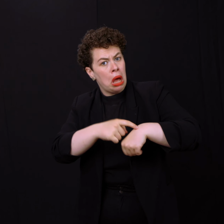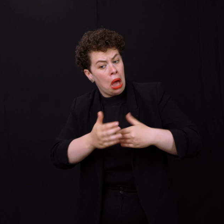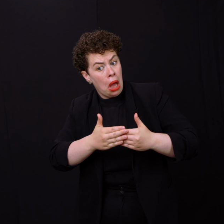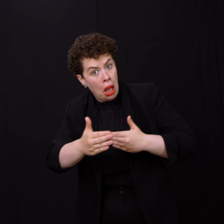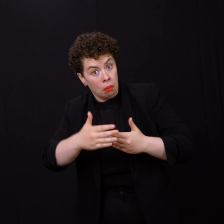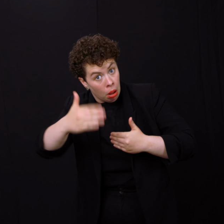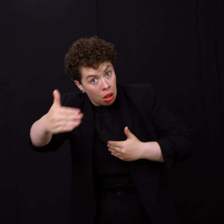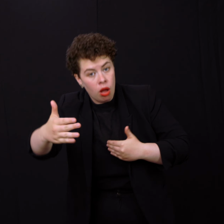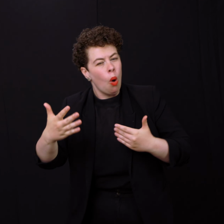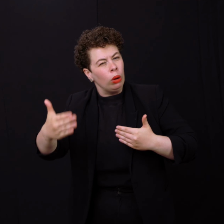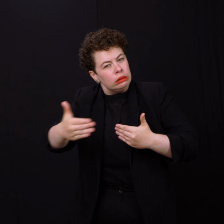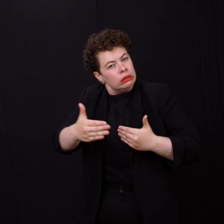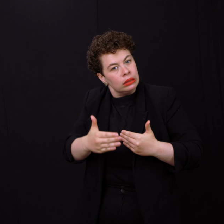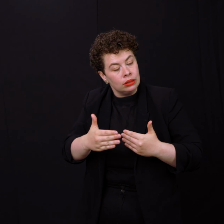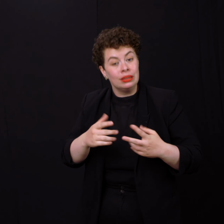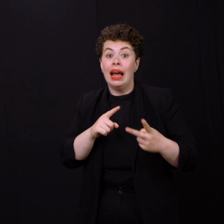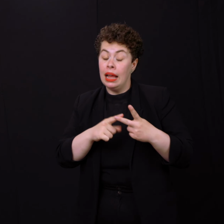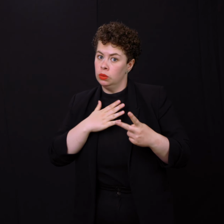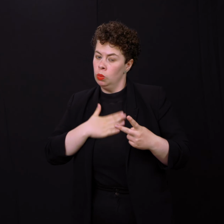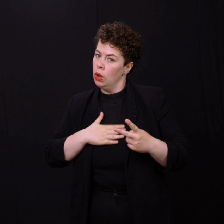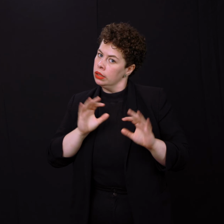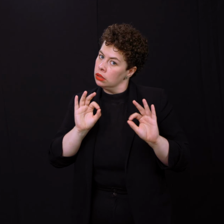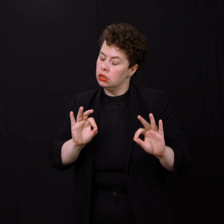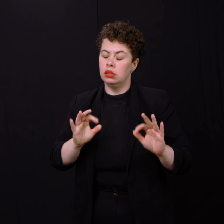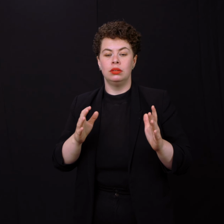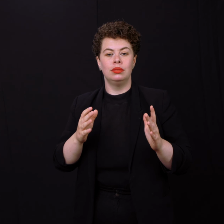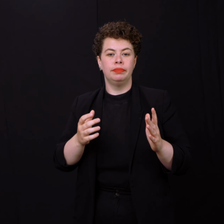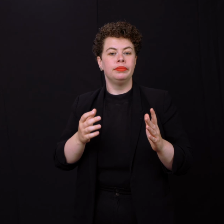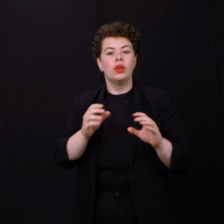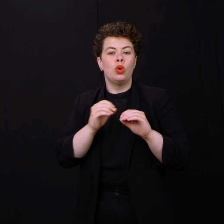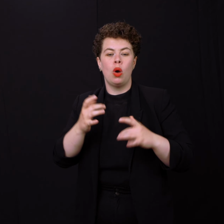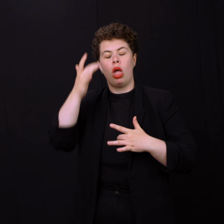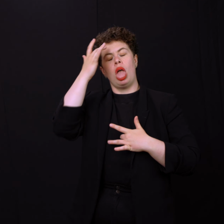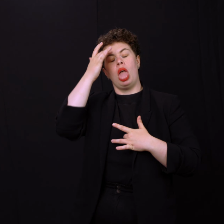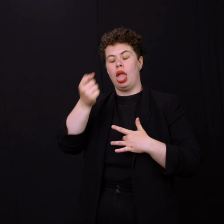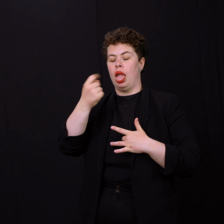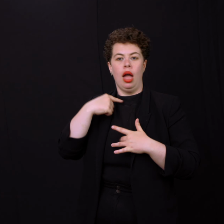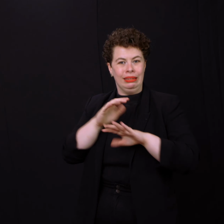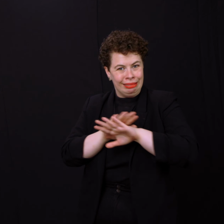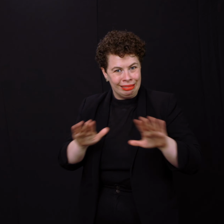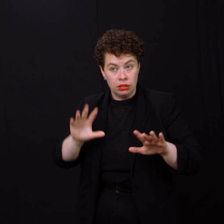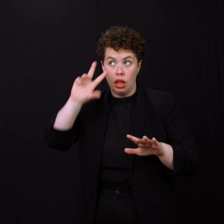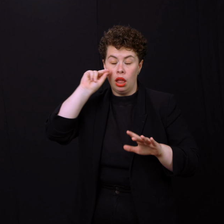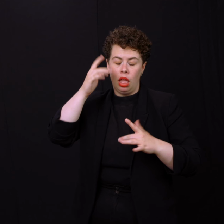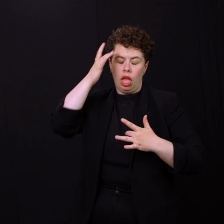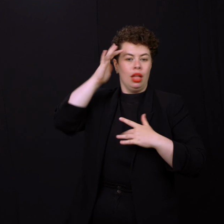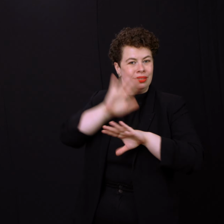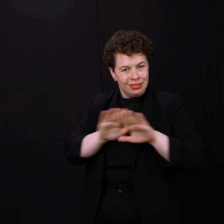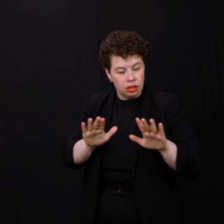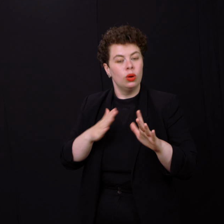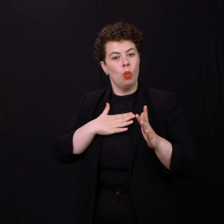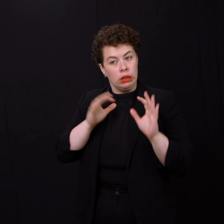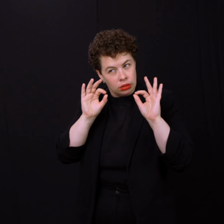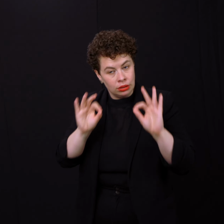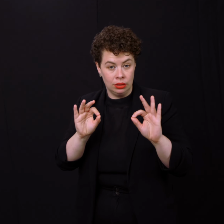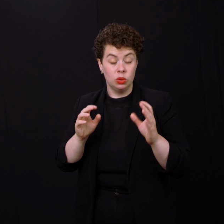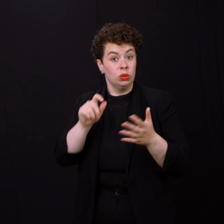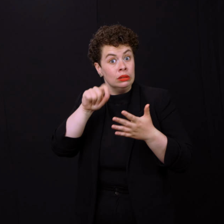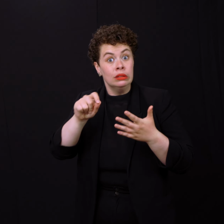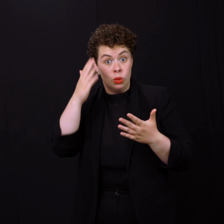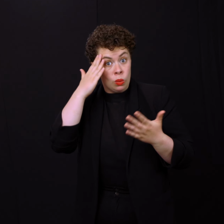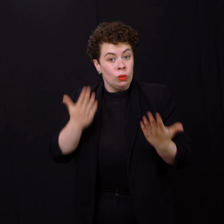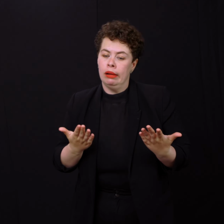this molecular soap is safe and it's not causing any sort of toxicity. So we still got a bit of work to do,